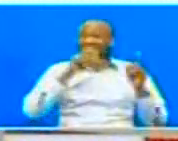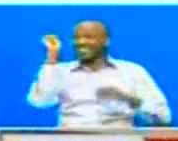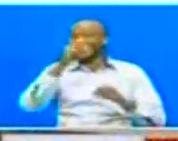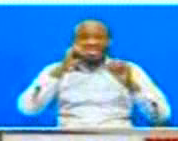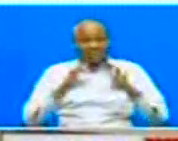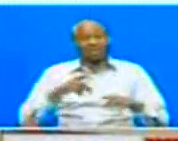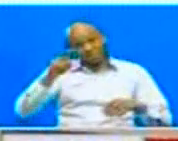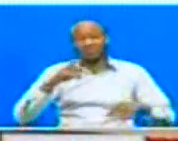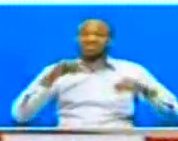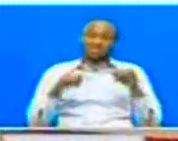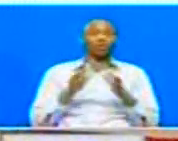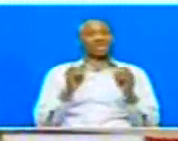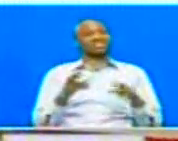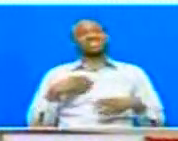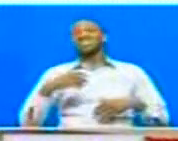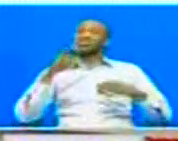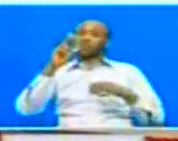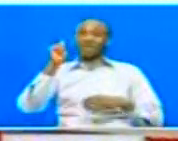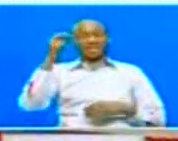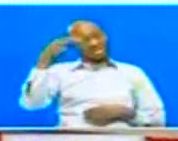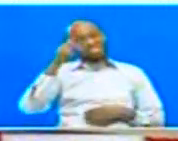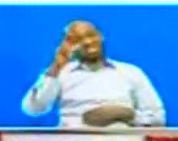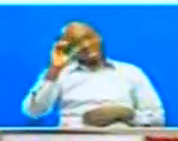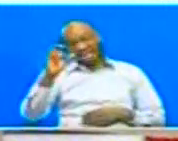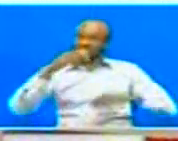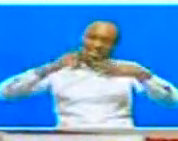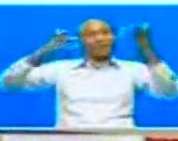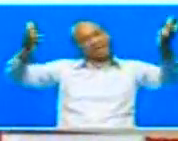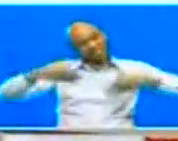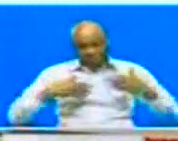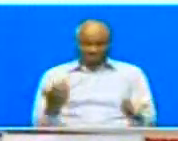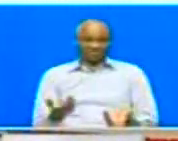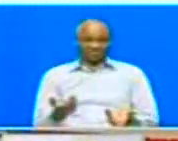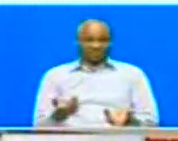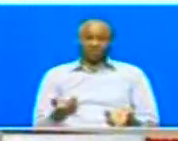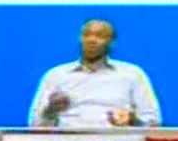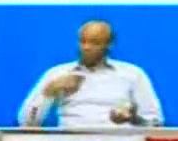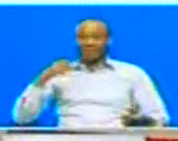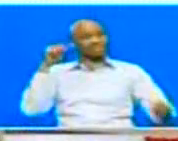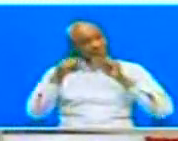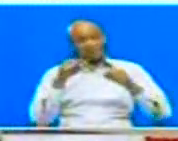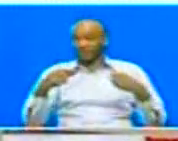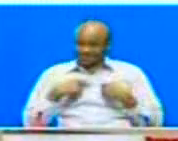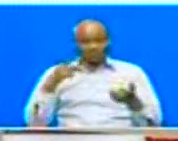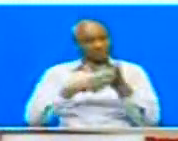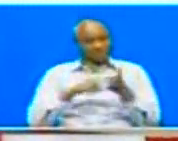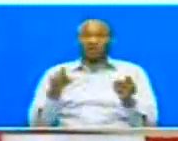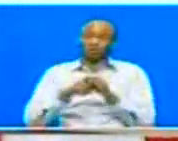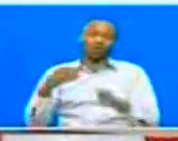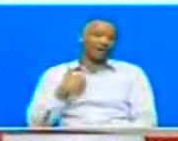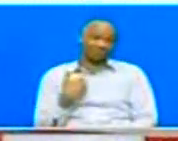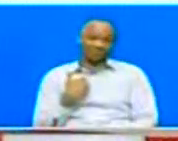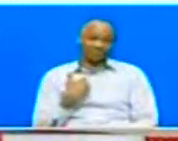done this. Kenya sits back and say, since UNHCR is doing it, let it do it. And I think also we must hear a portion blame. UNHCR also ought to